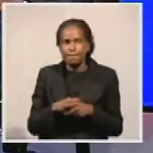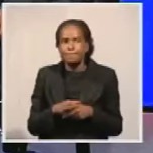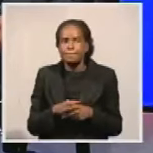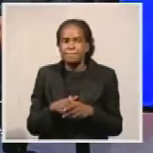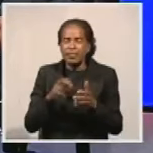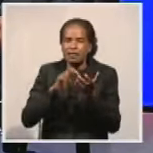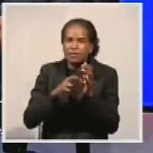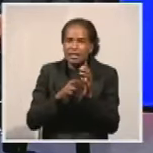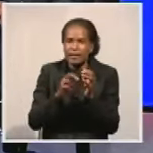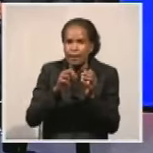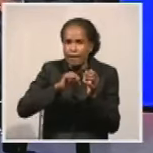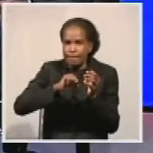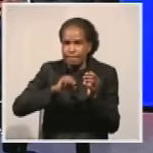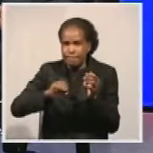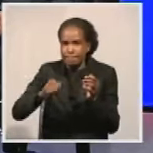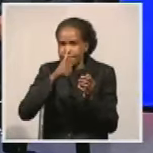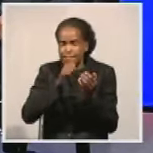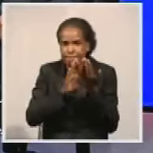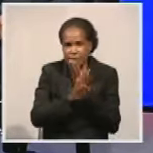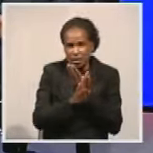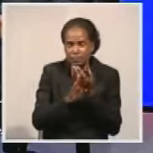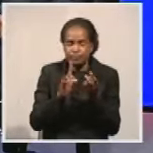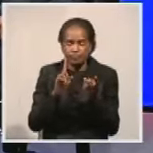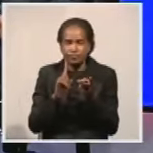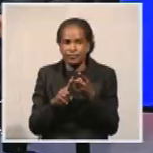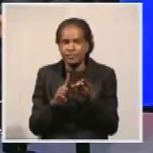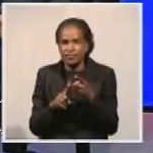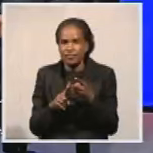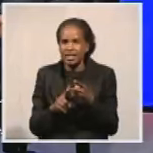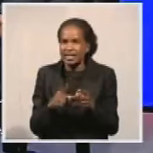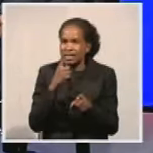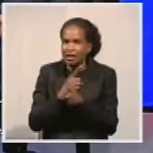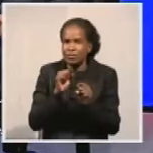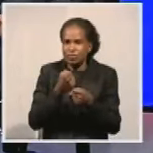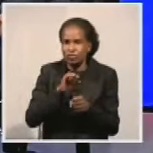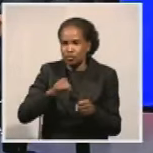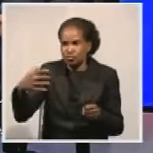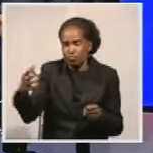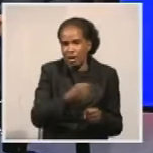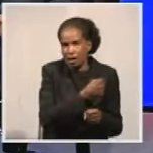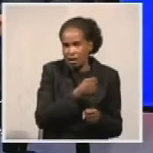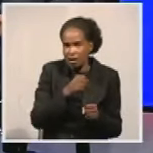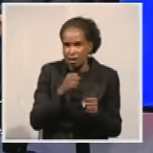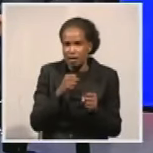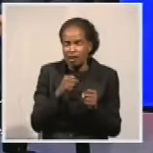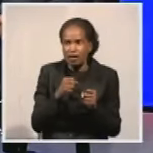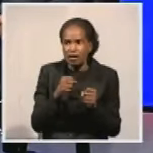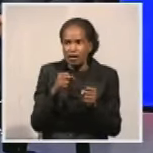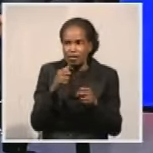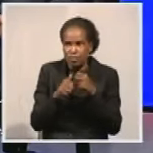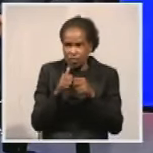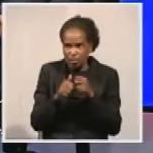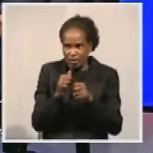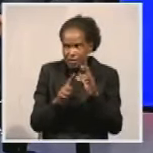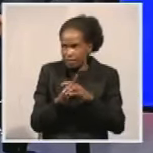that protection of private property and the justification for expropriation in the Constitution. What are your